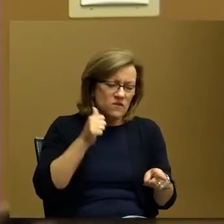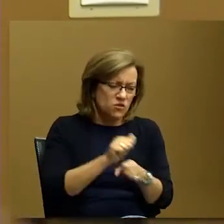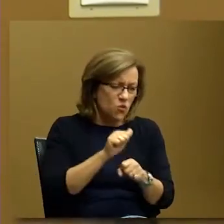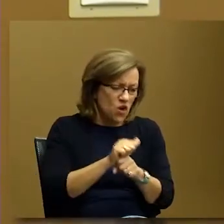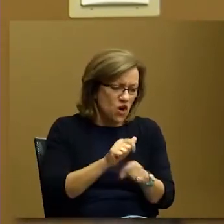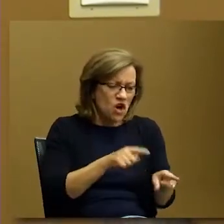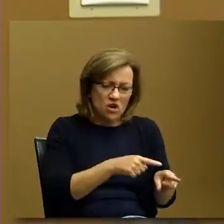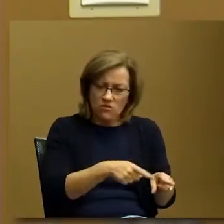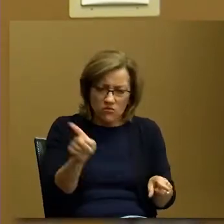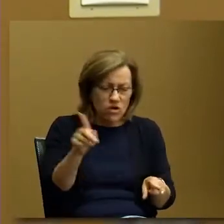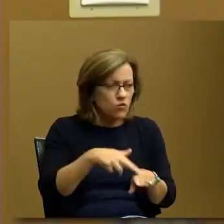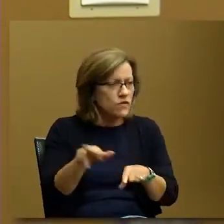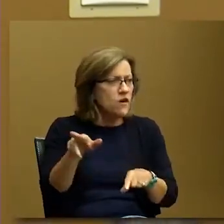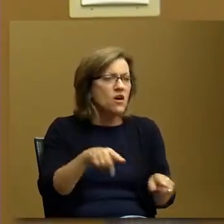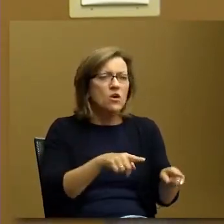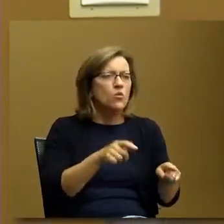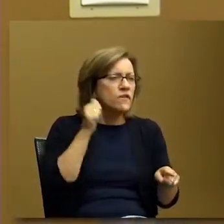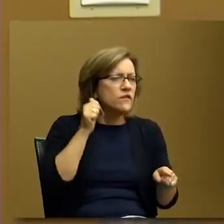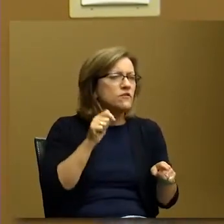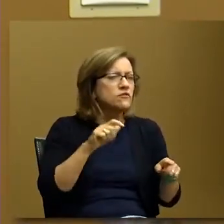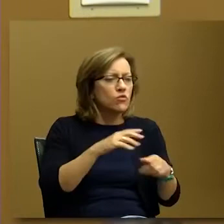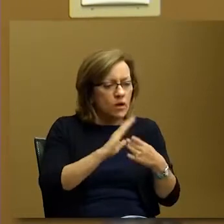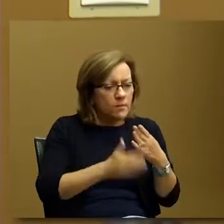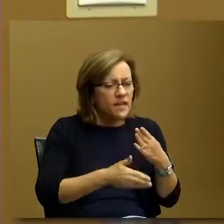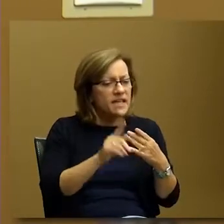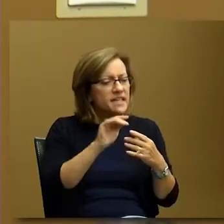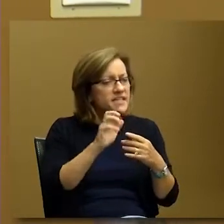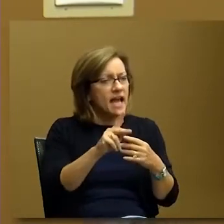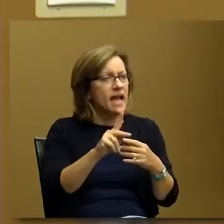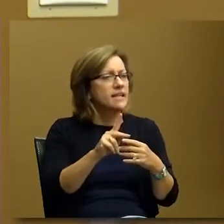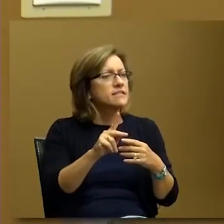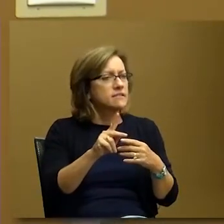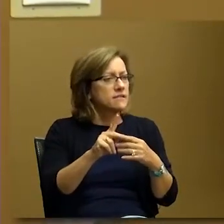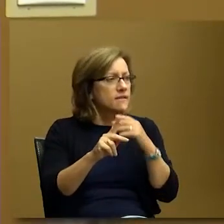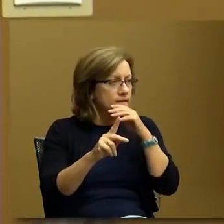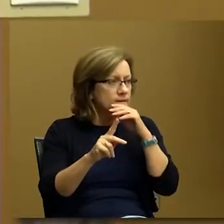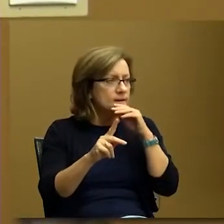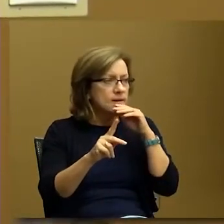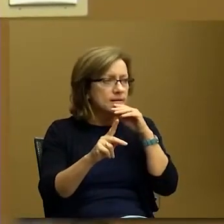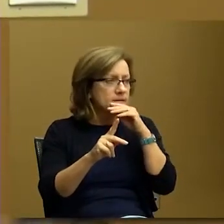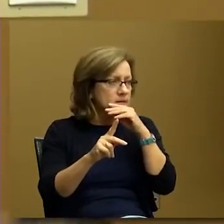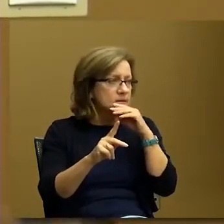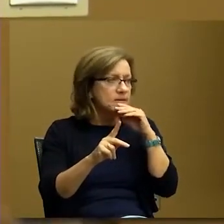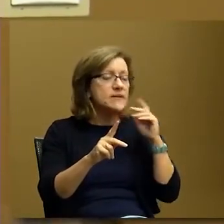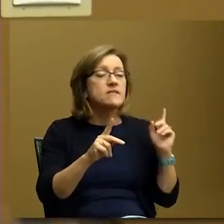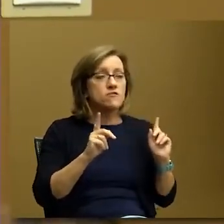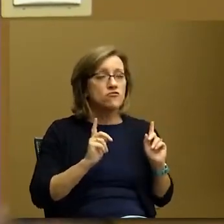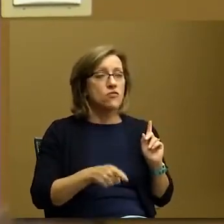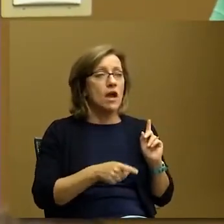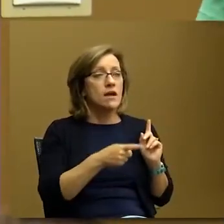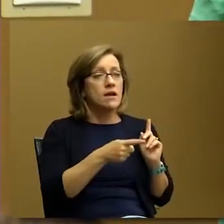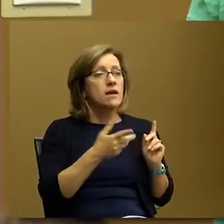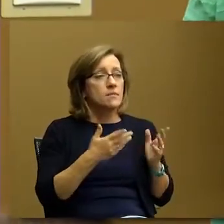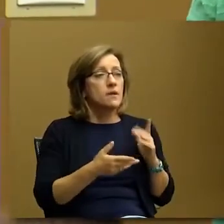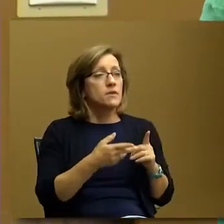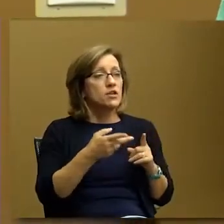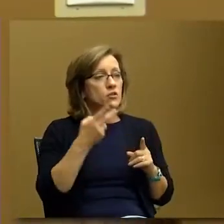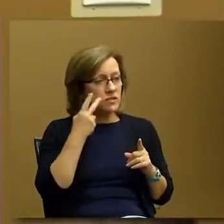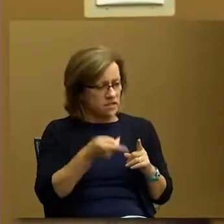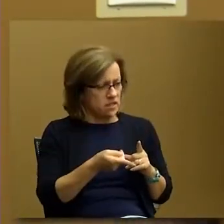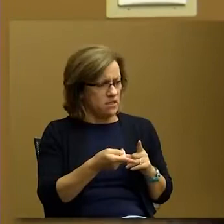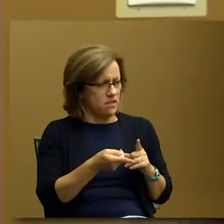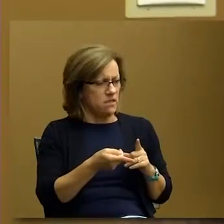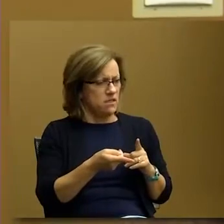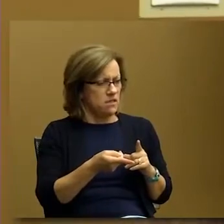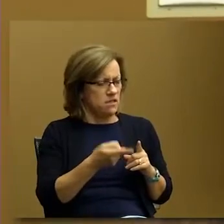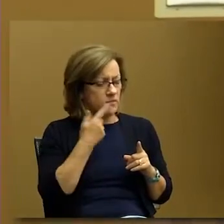refuse Michelle's to complete a task. I think that may be right. You may be seeing that because of,